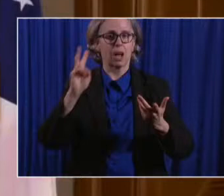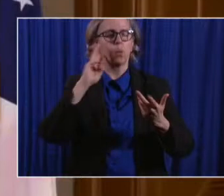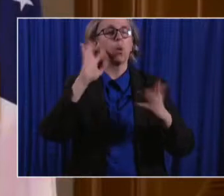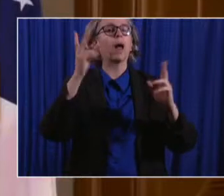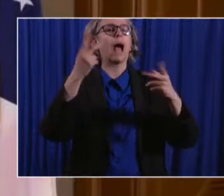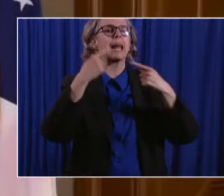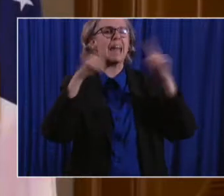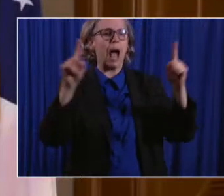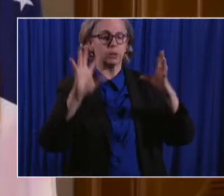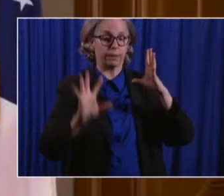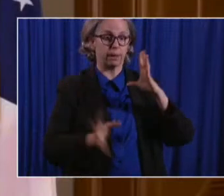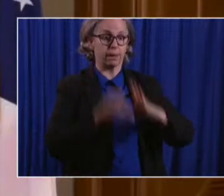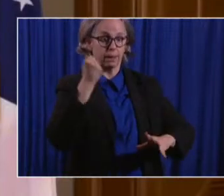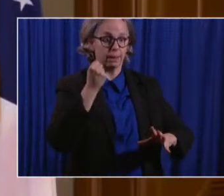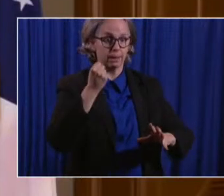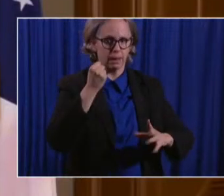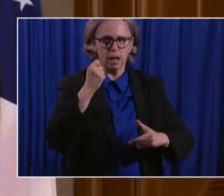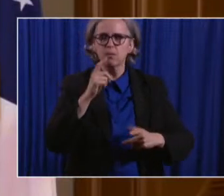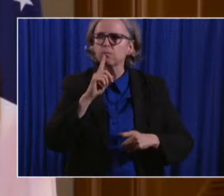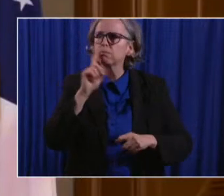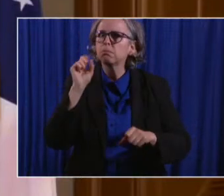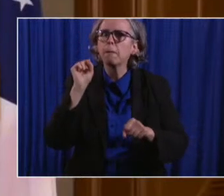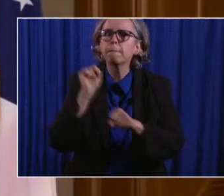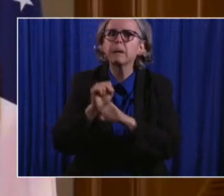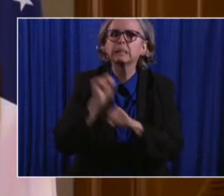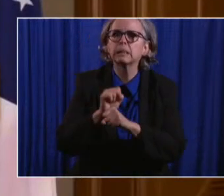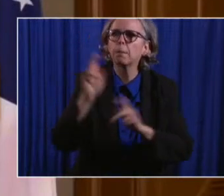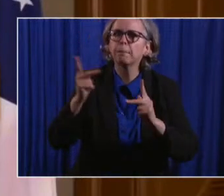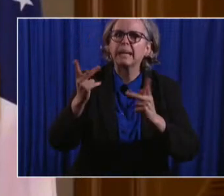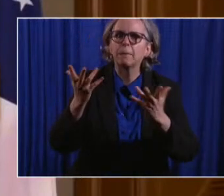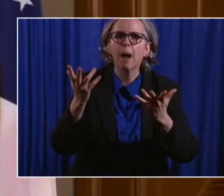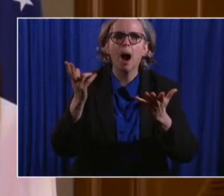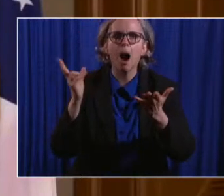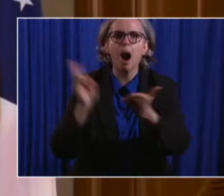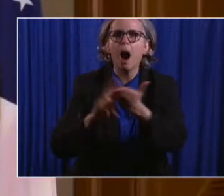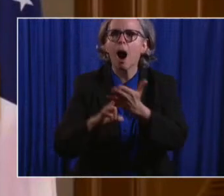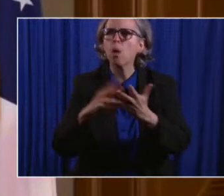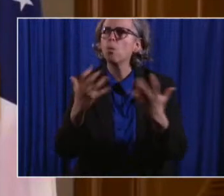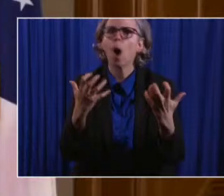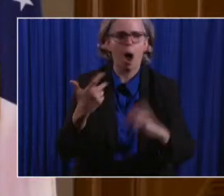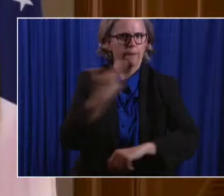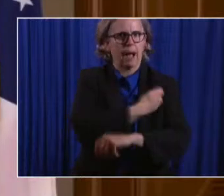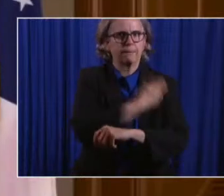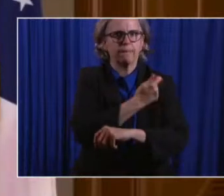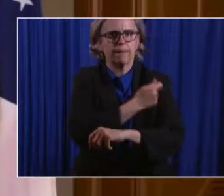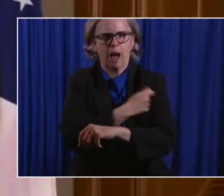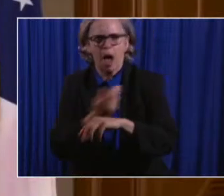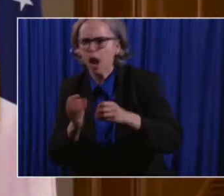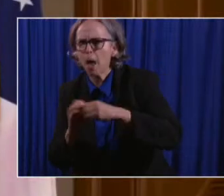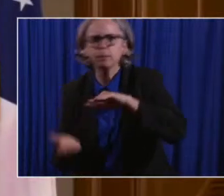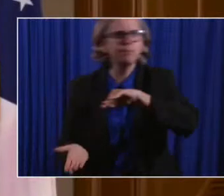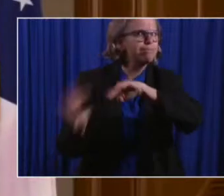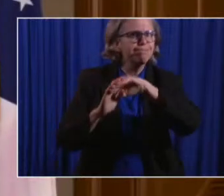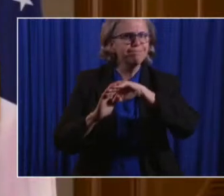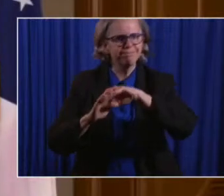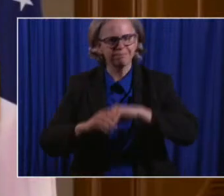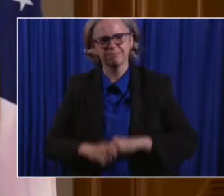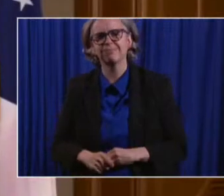very happy about that. That's what we hope we would see. But just kind of break it down. The group that